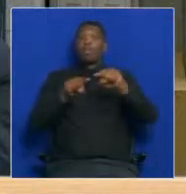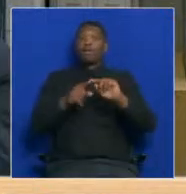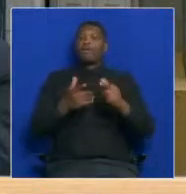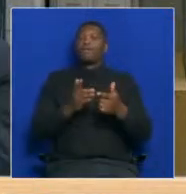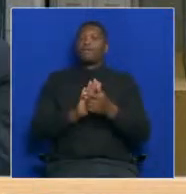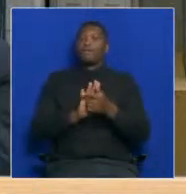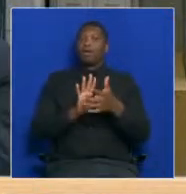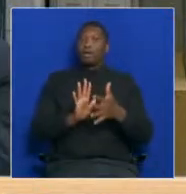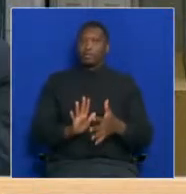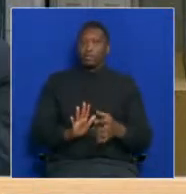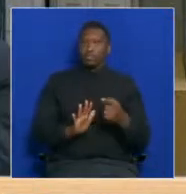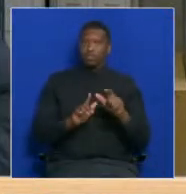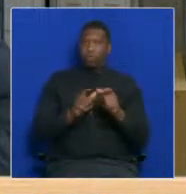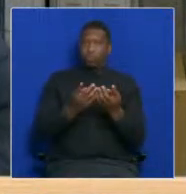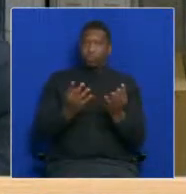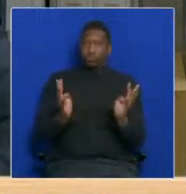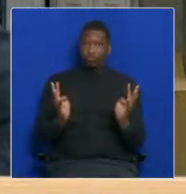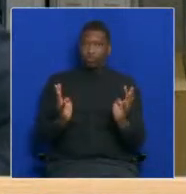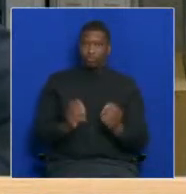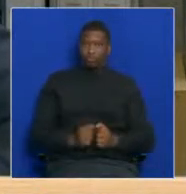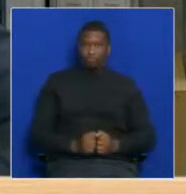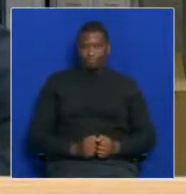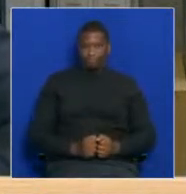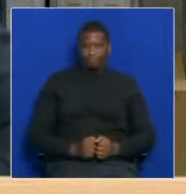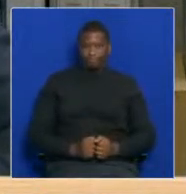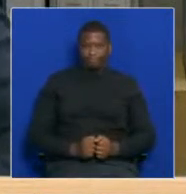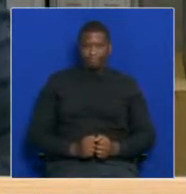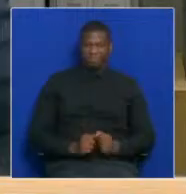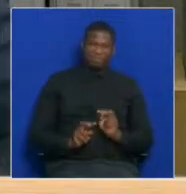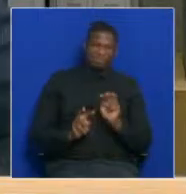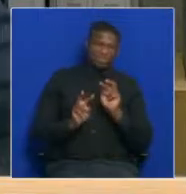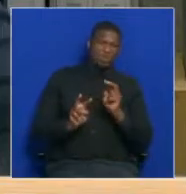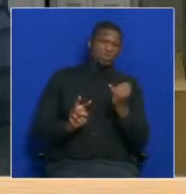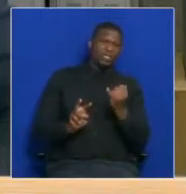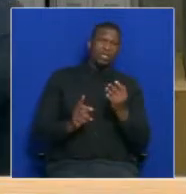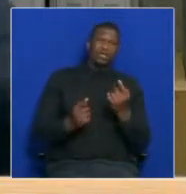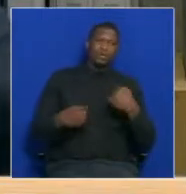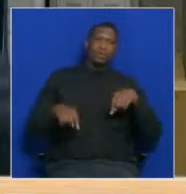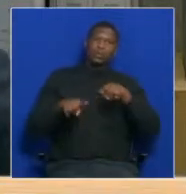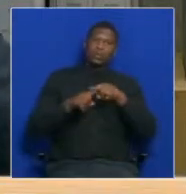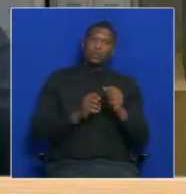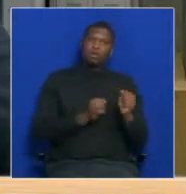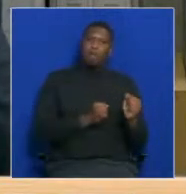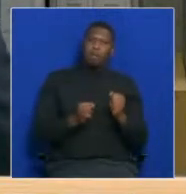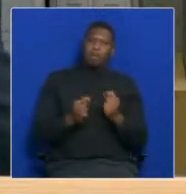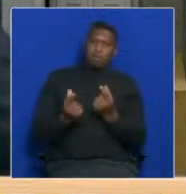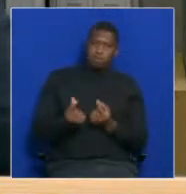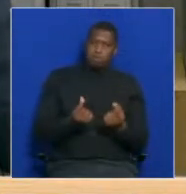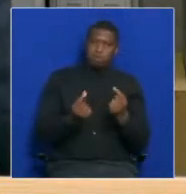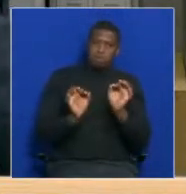attorneys. So it seems we have not always been assisted in this regard.